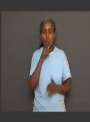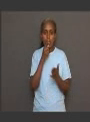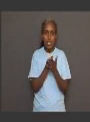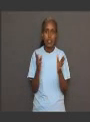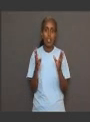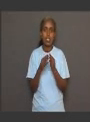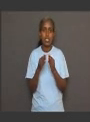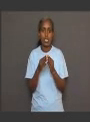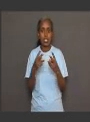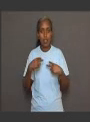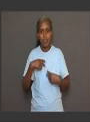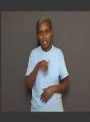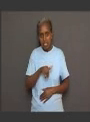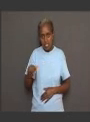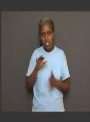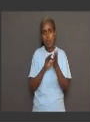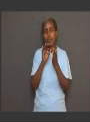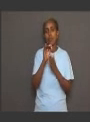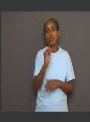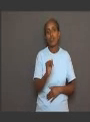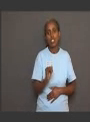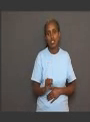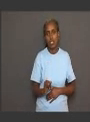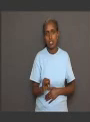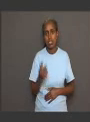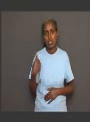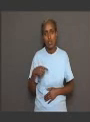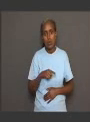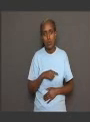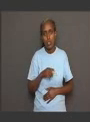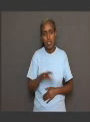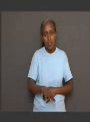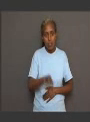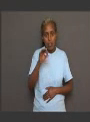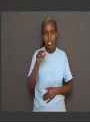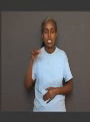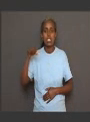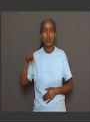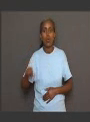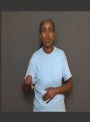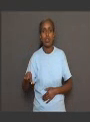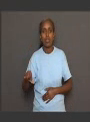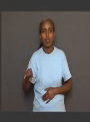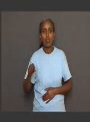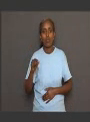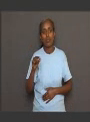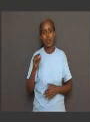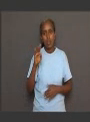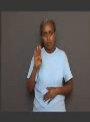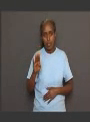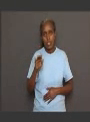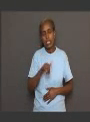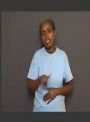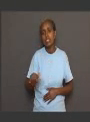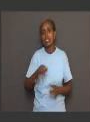have the same number of integers, we will find the quartiles in the